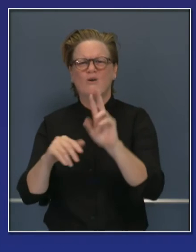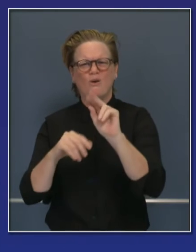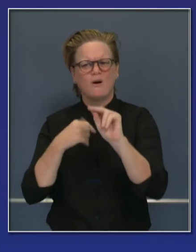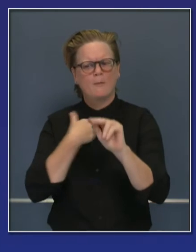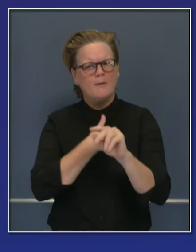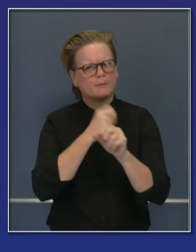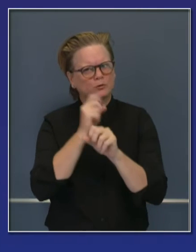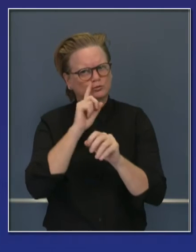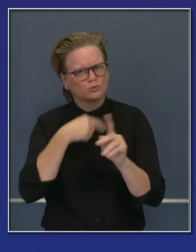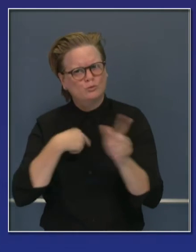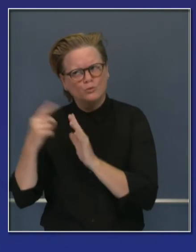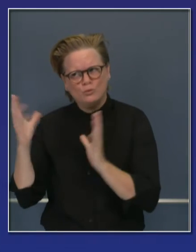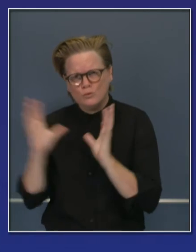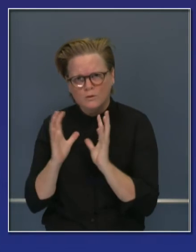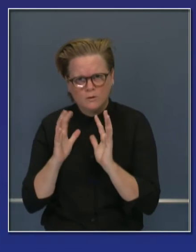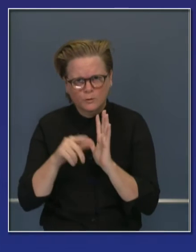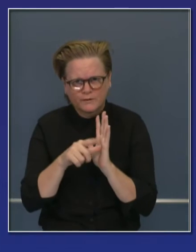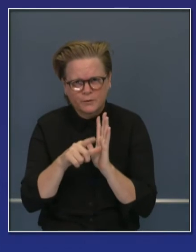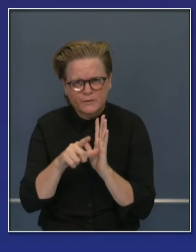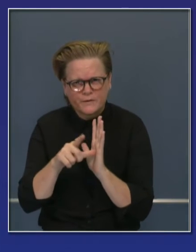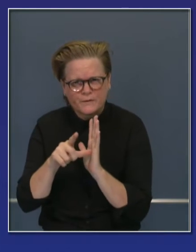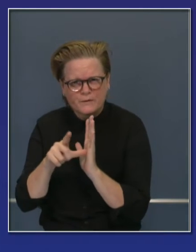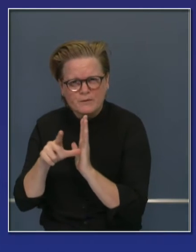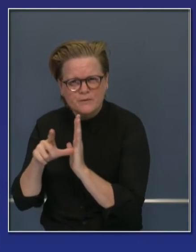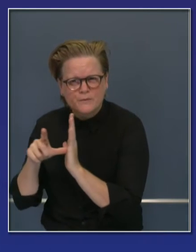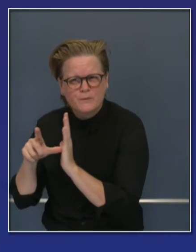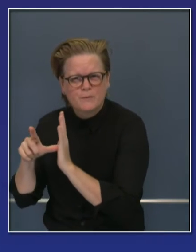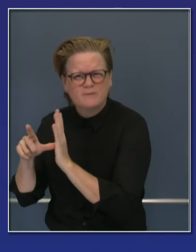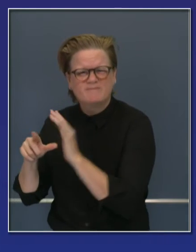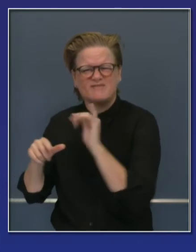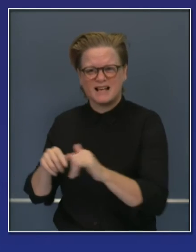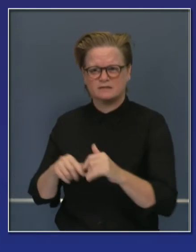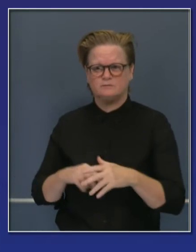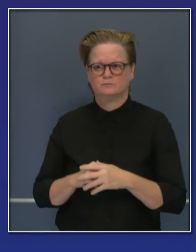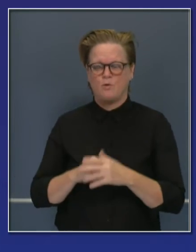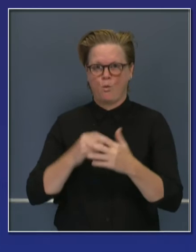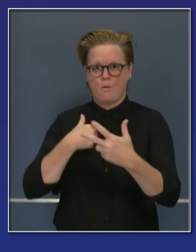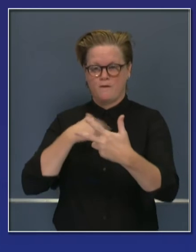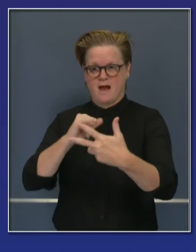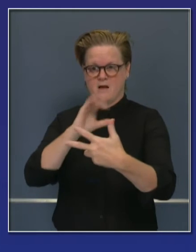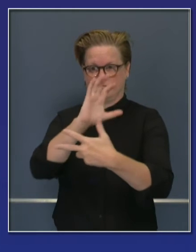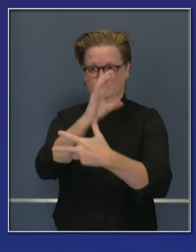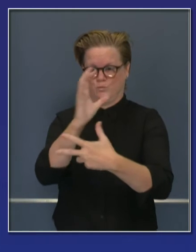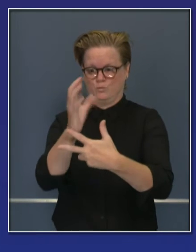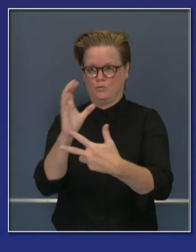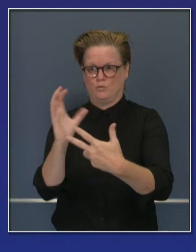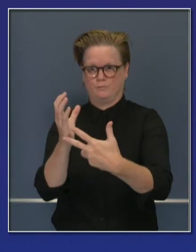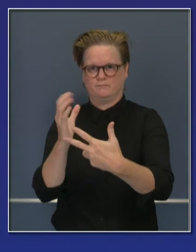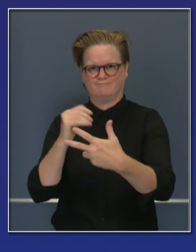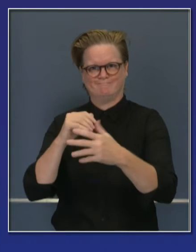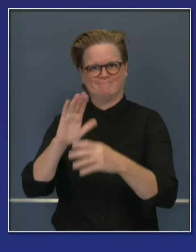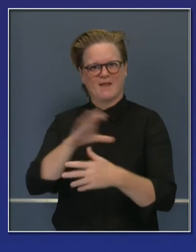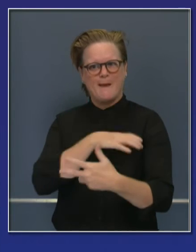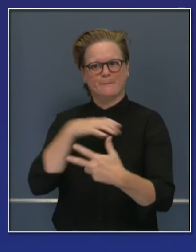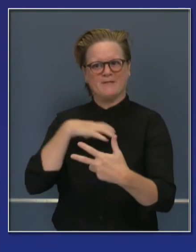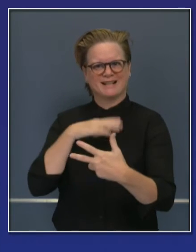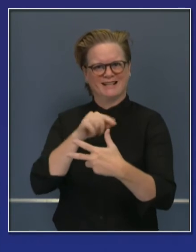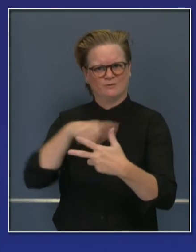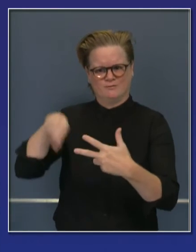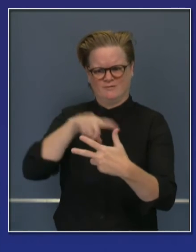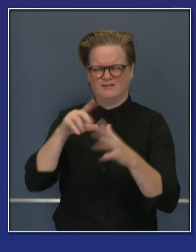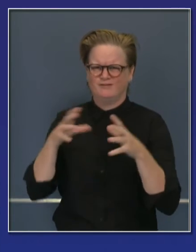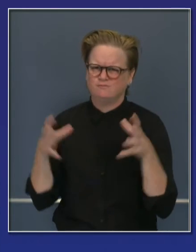group that they've been meeting consistently over the last 3 weeks. Every Friday, I think the last meeting was over 3 hours. They've averaged